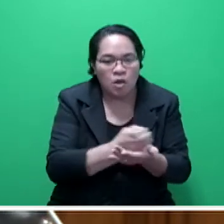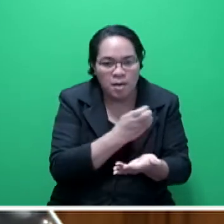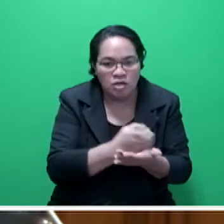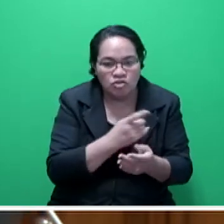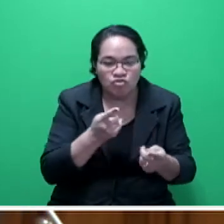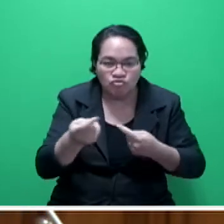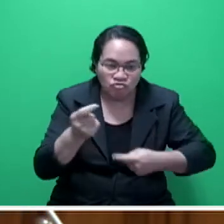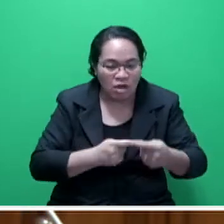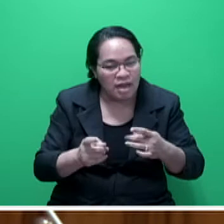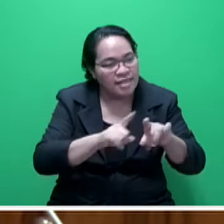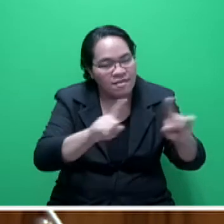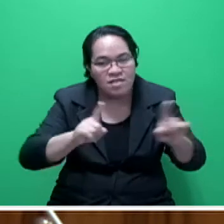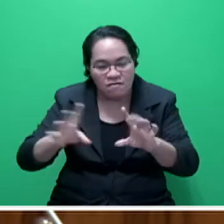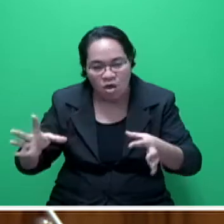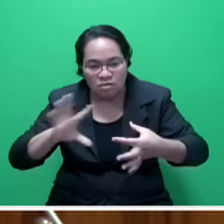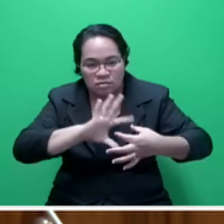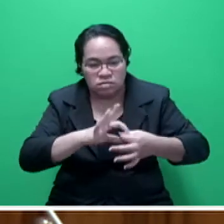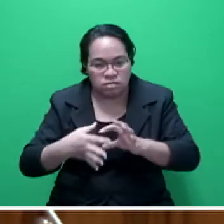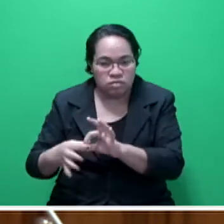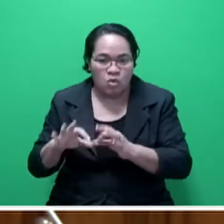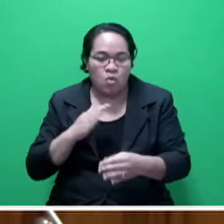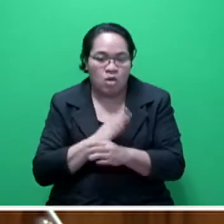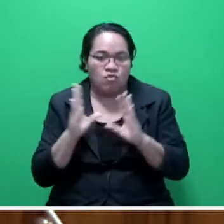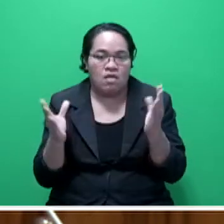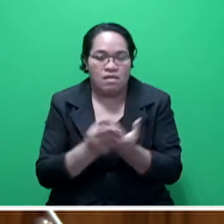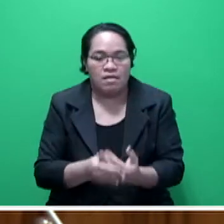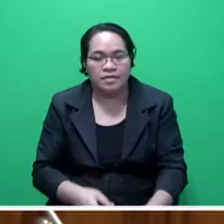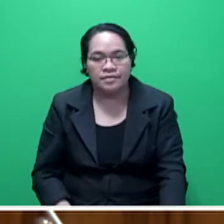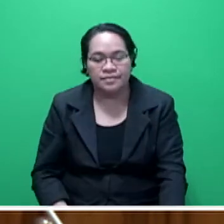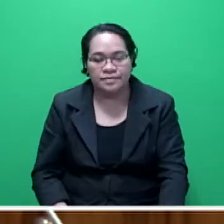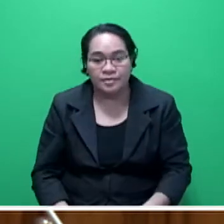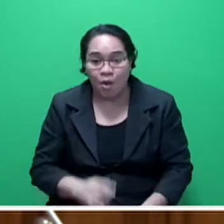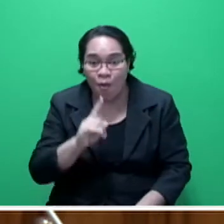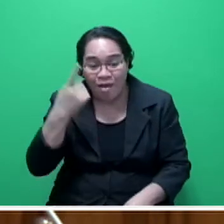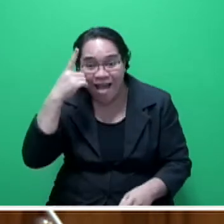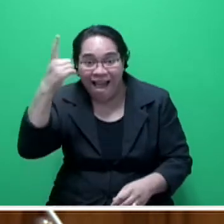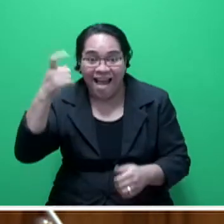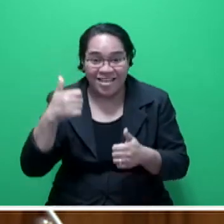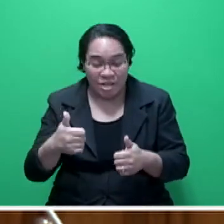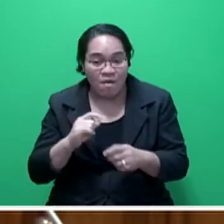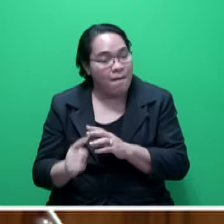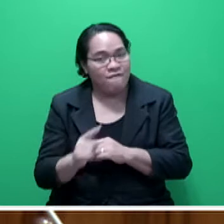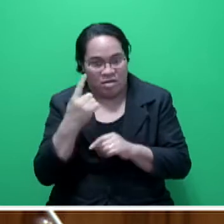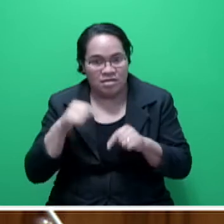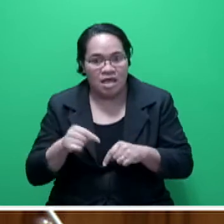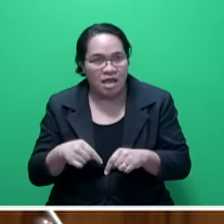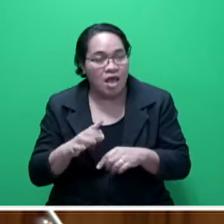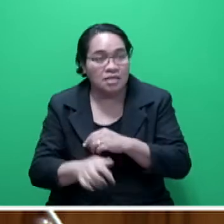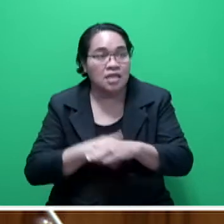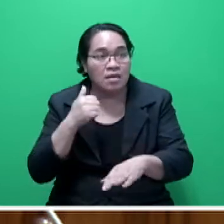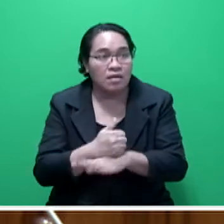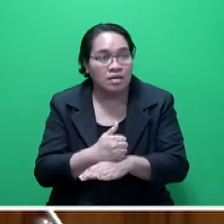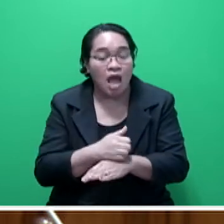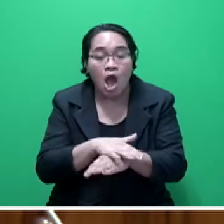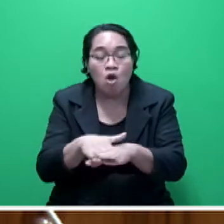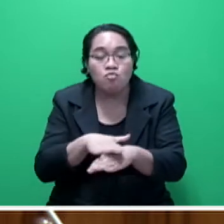There are also other co-opted members. One of the innovative ideas, and probably the first in the world, is the establishment of our Blue